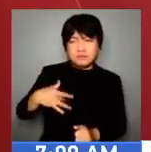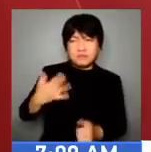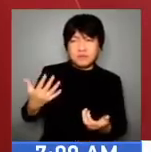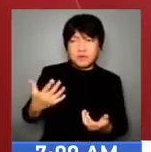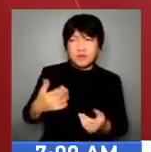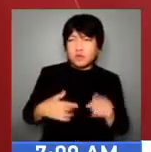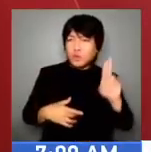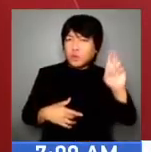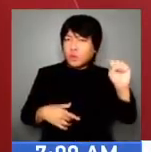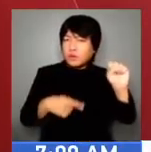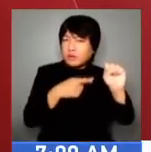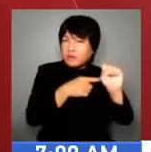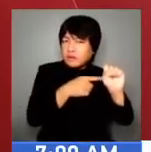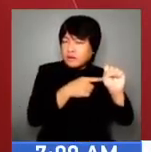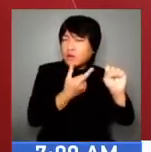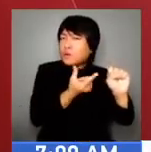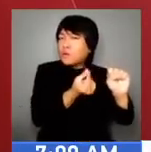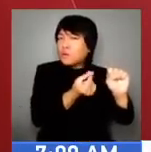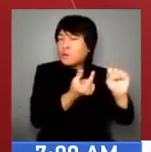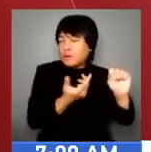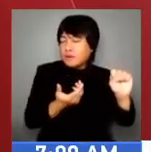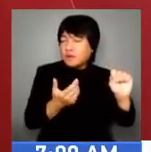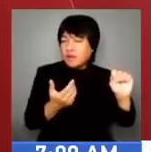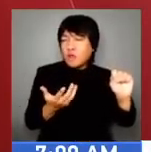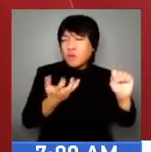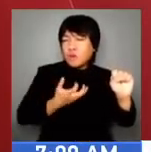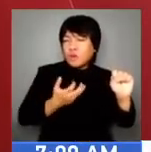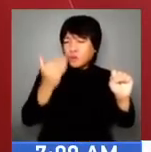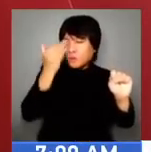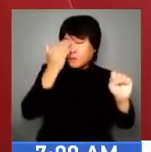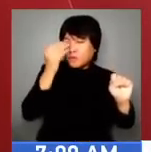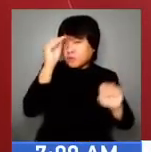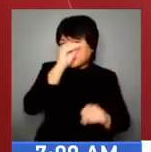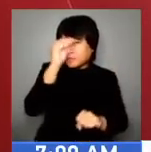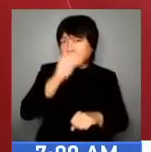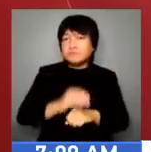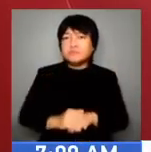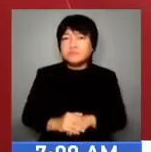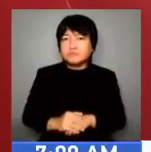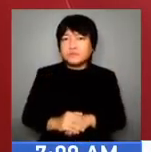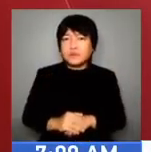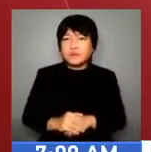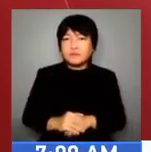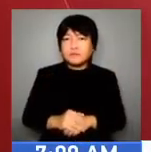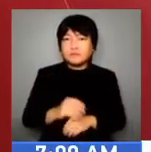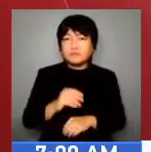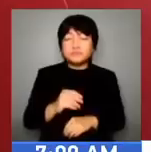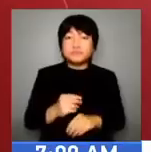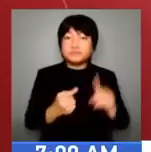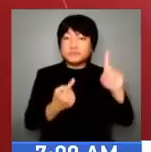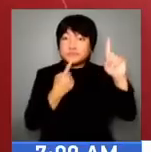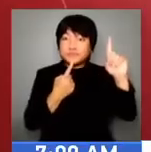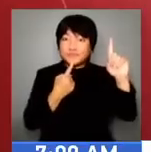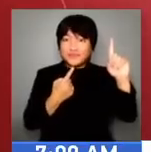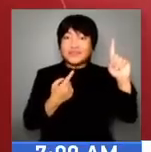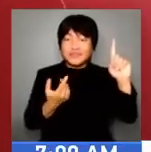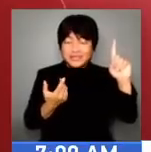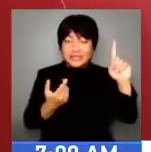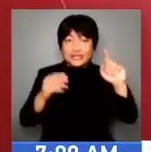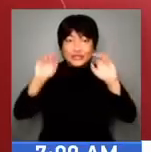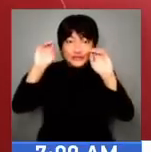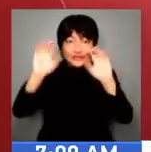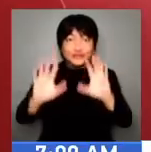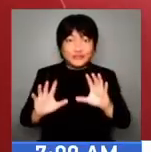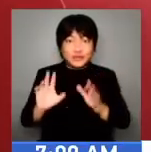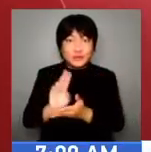will not discount it. No, that's a possibility. But my hunch is it's more of a signal. You know, we are about